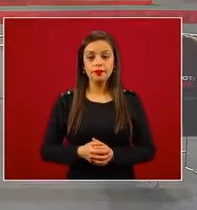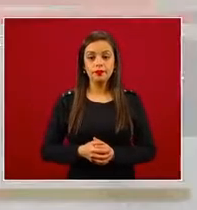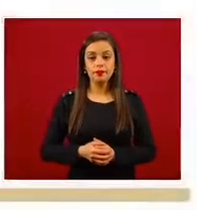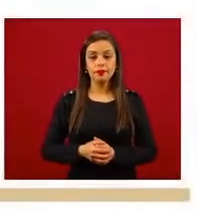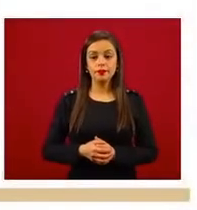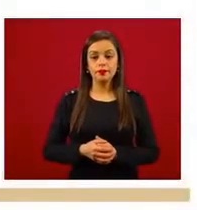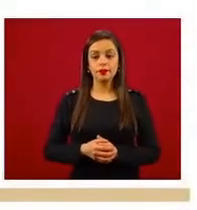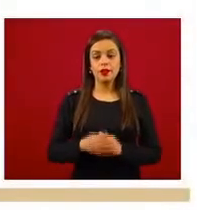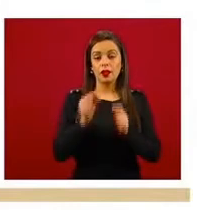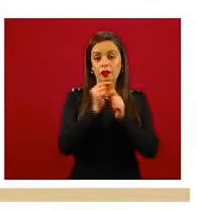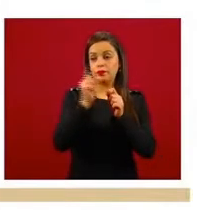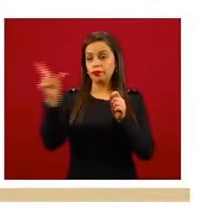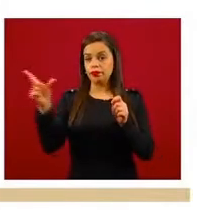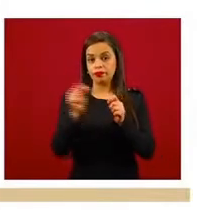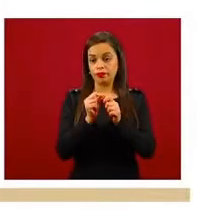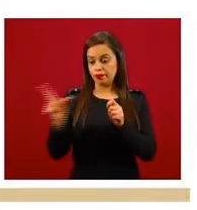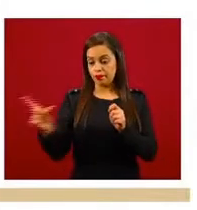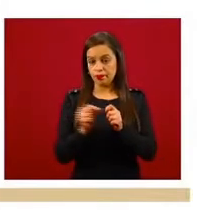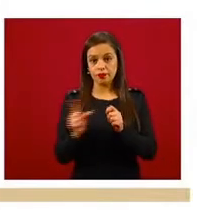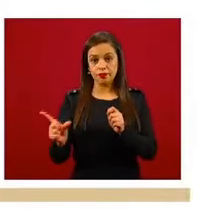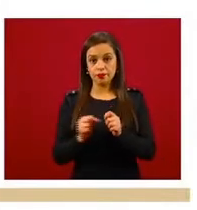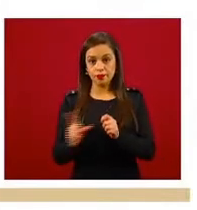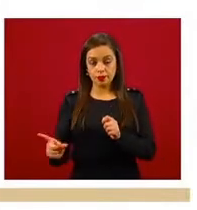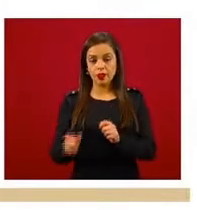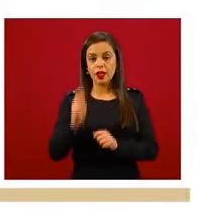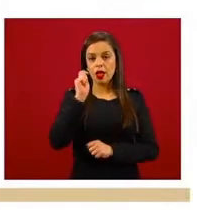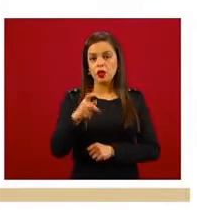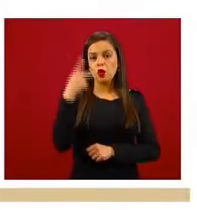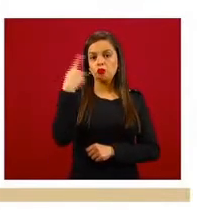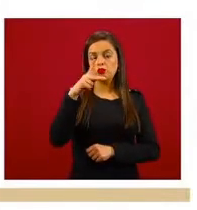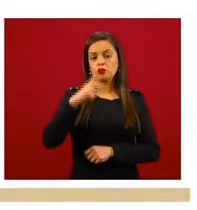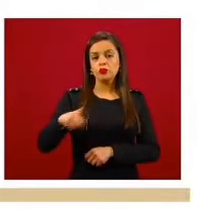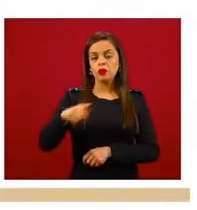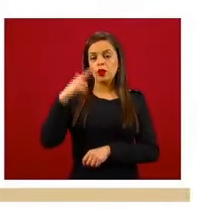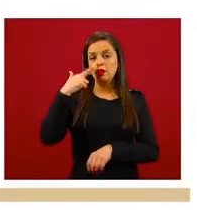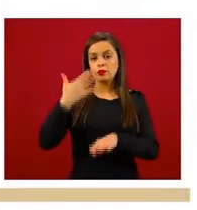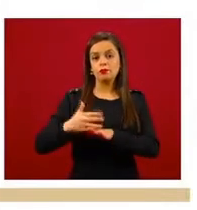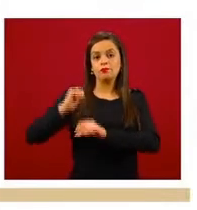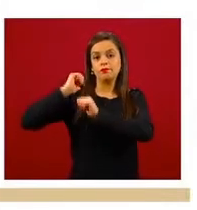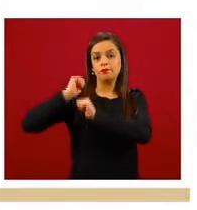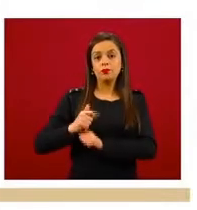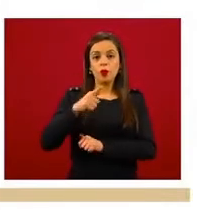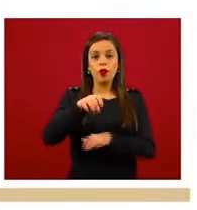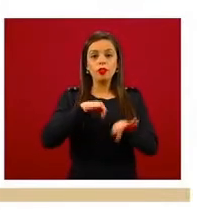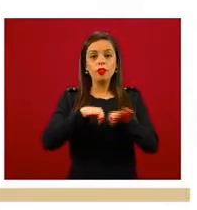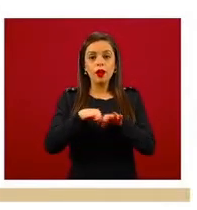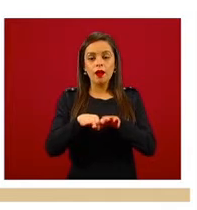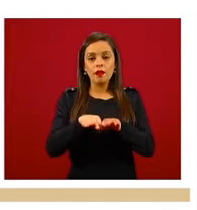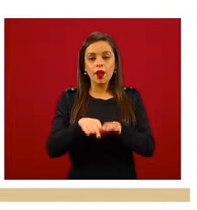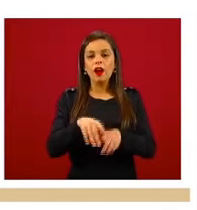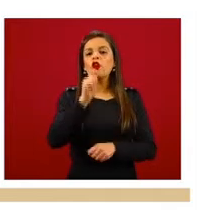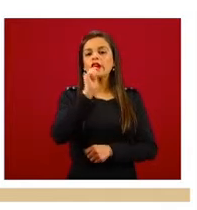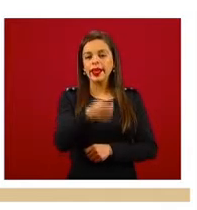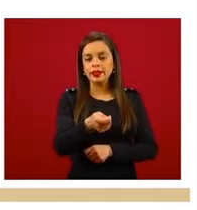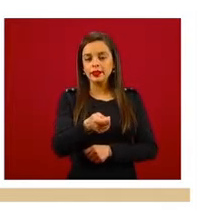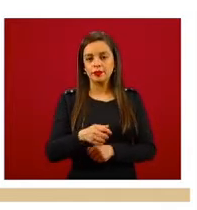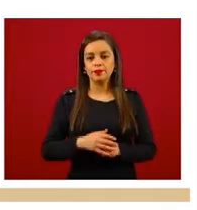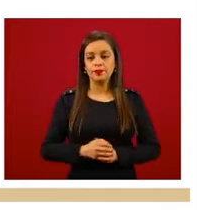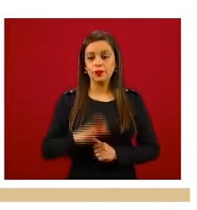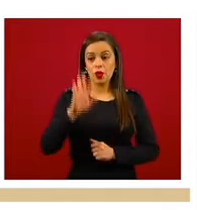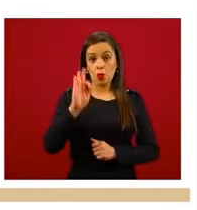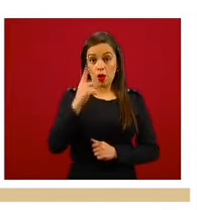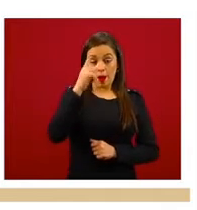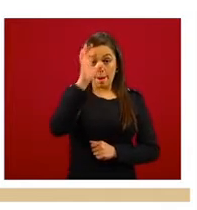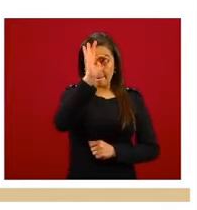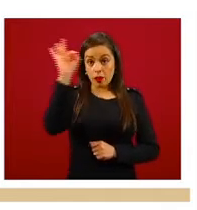Here, what you can see is the distribution of our healthcare workers based on their job. We